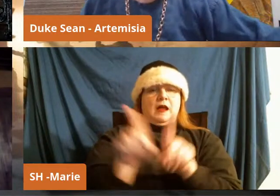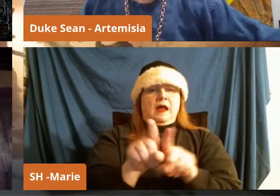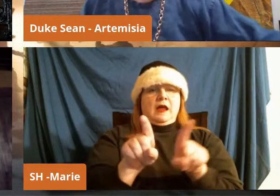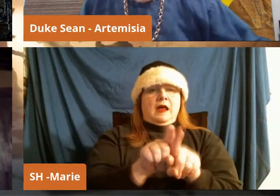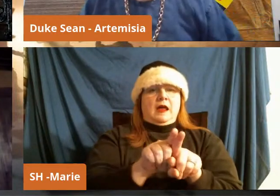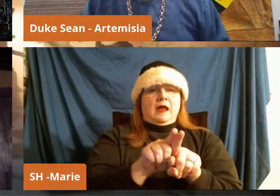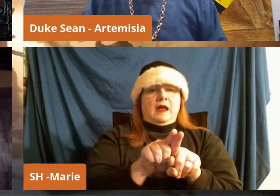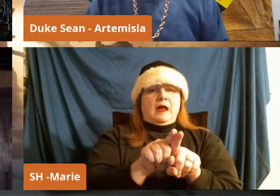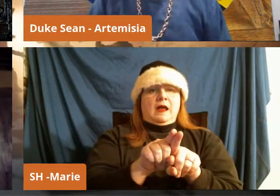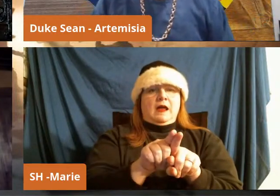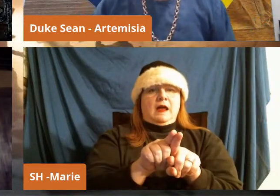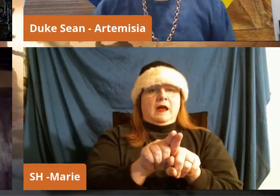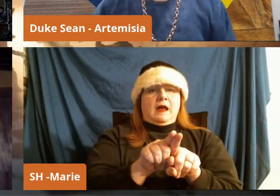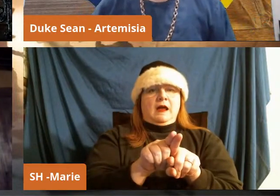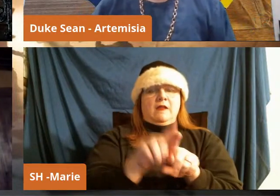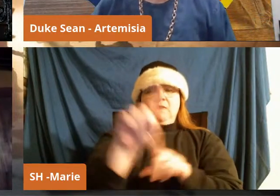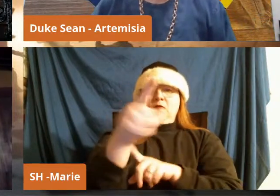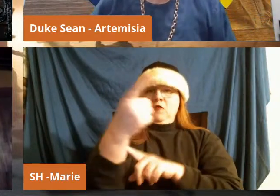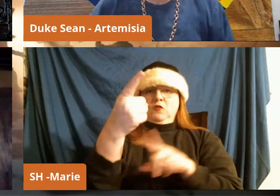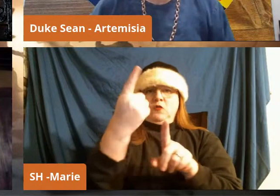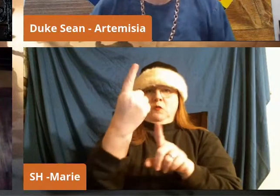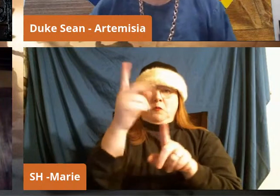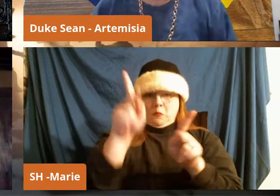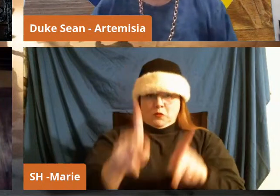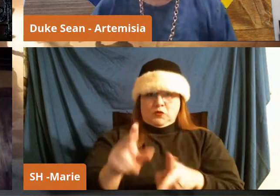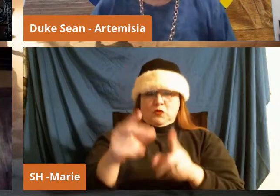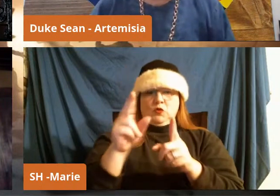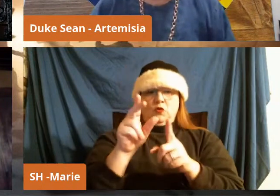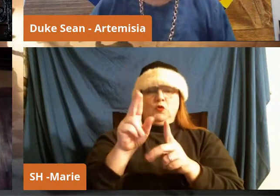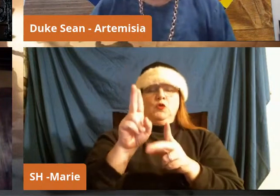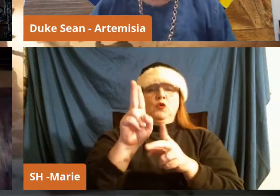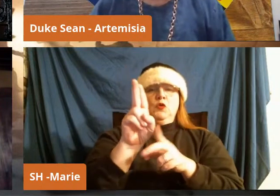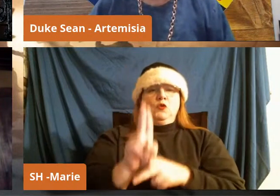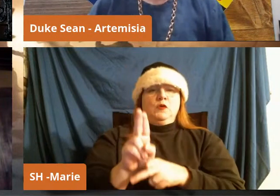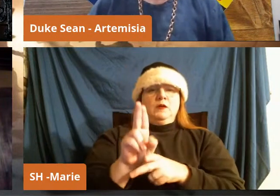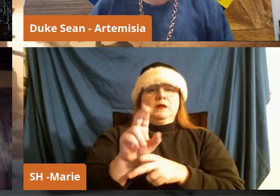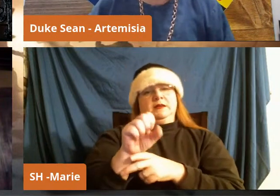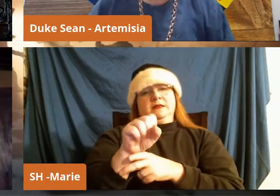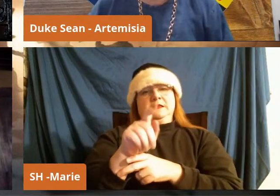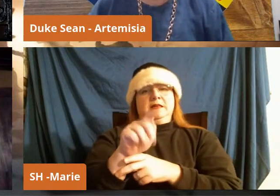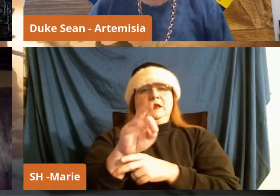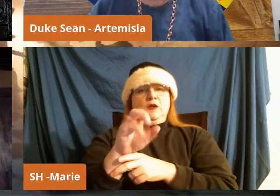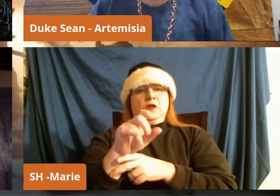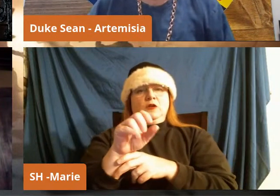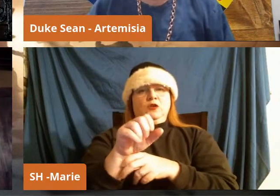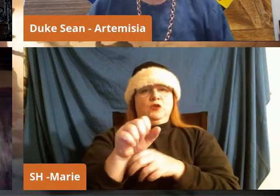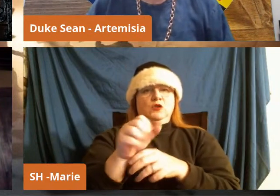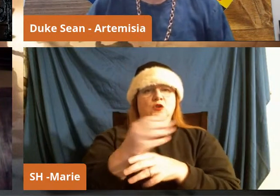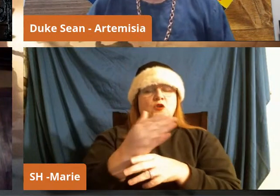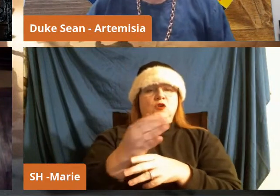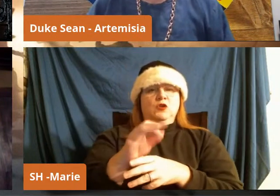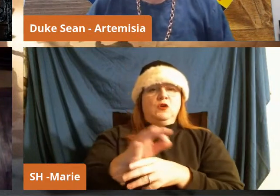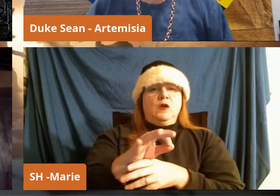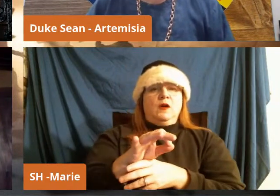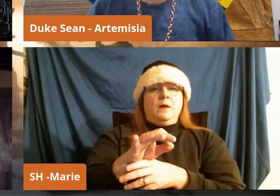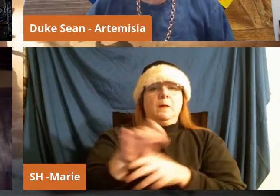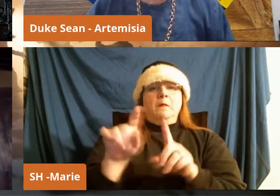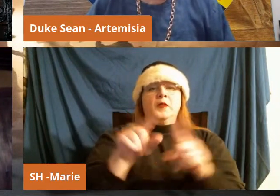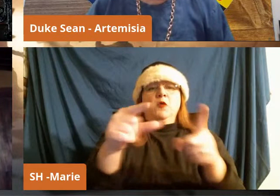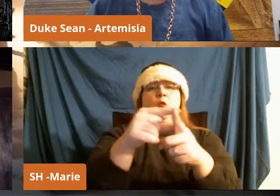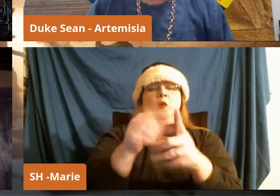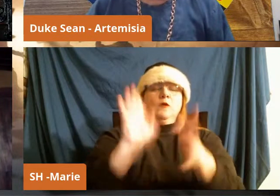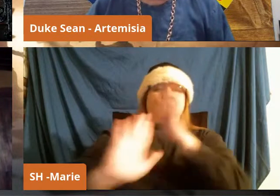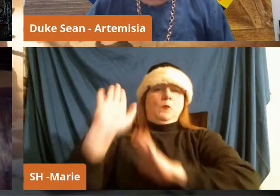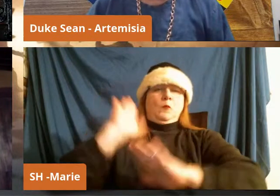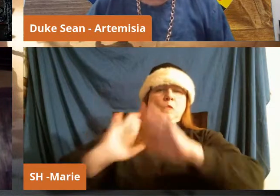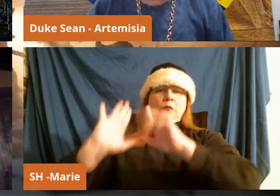the first one to use it was actually Mr. Singer of sewing machine fame. he made franchises. But the word goes back